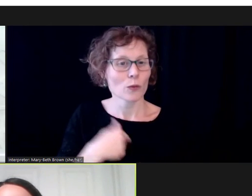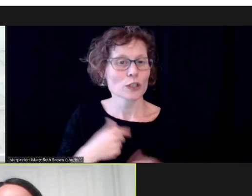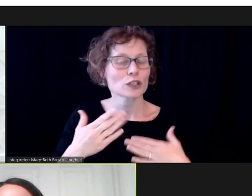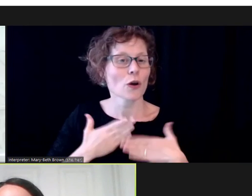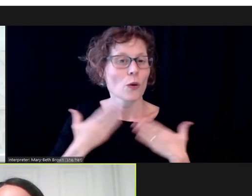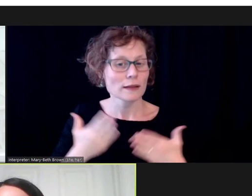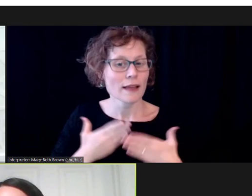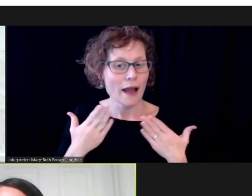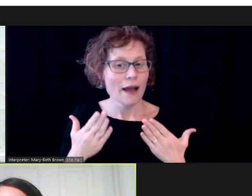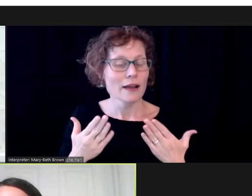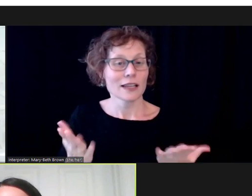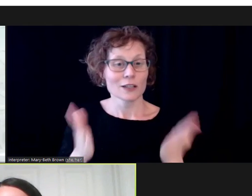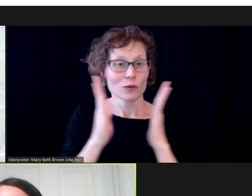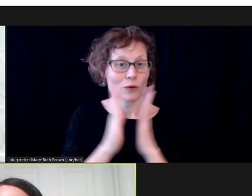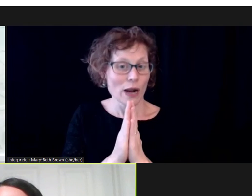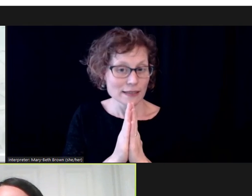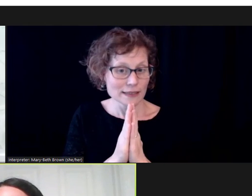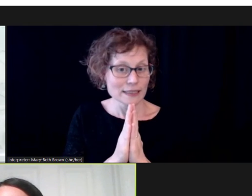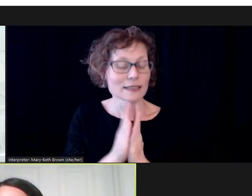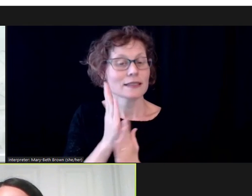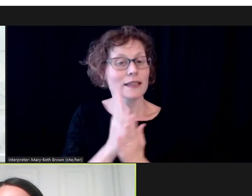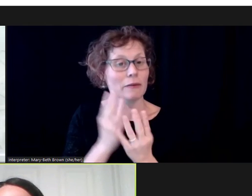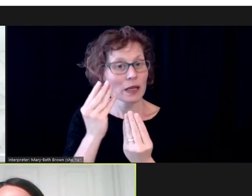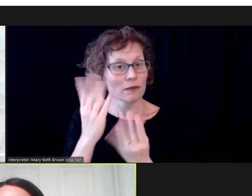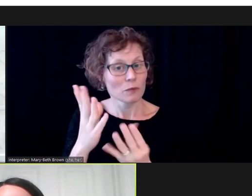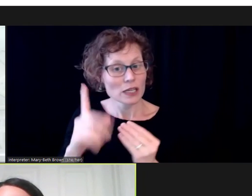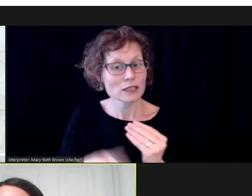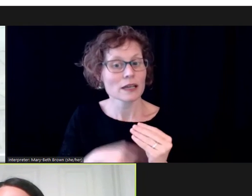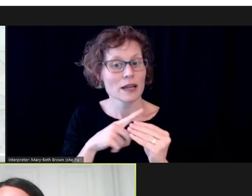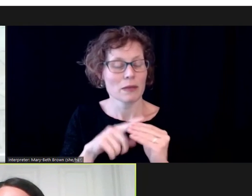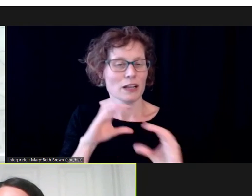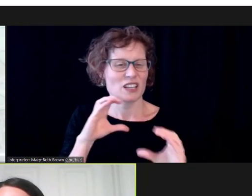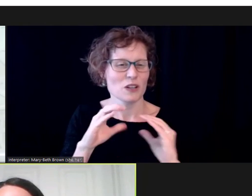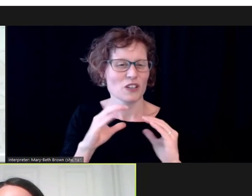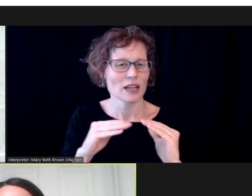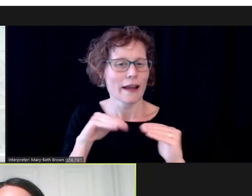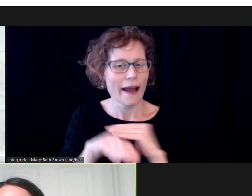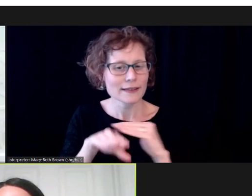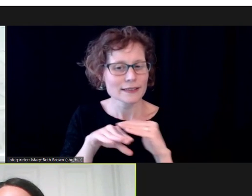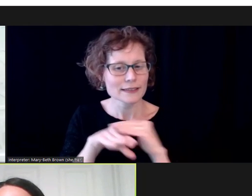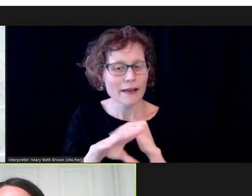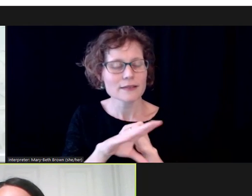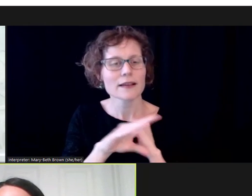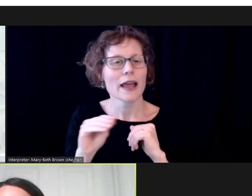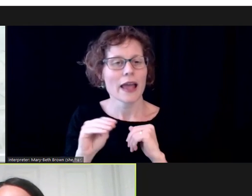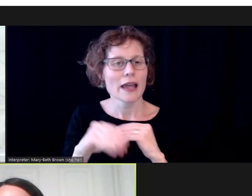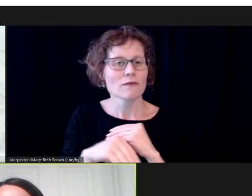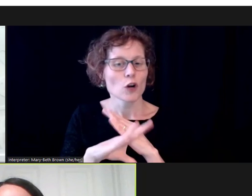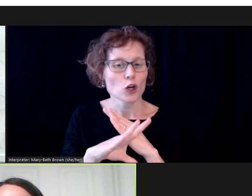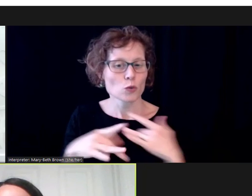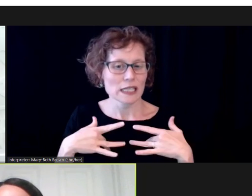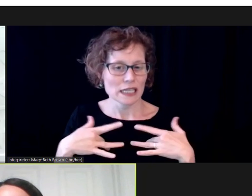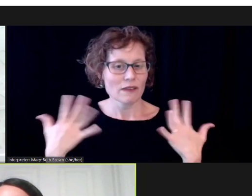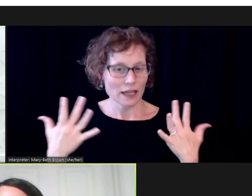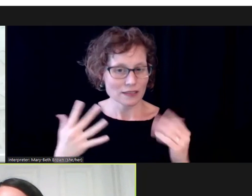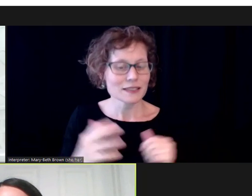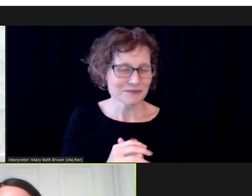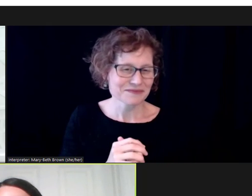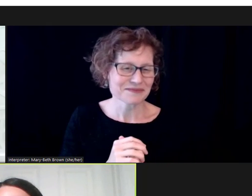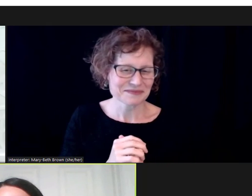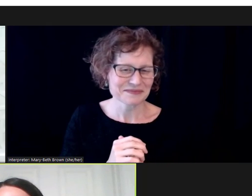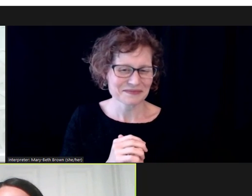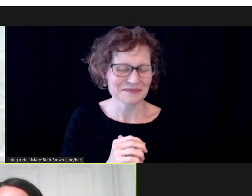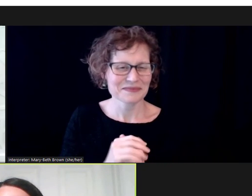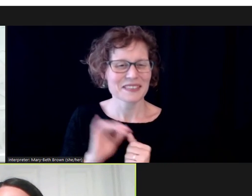glad that you requested some information on communication access and virtual events. So